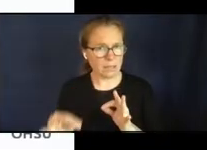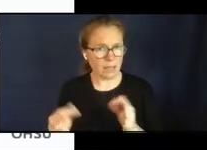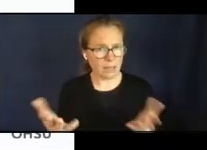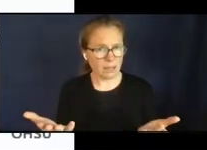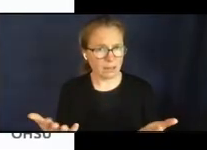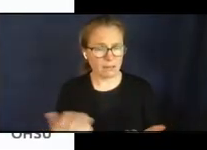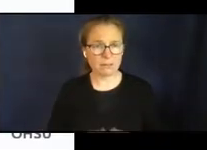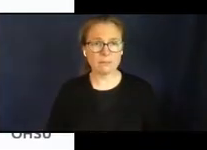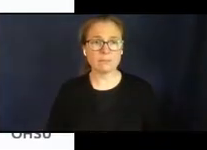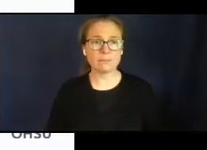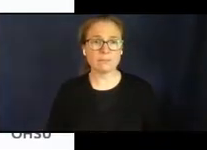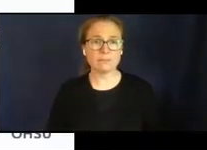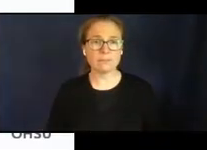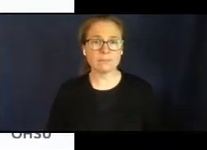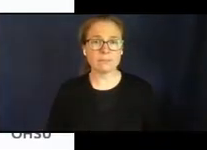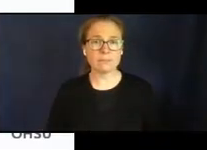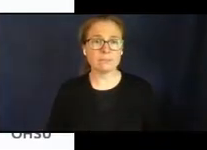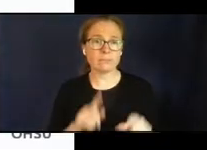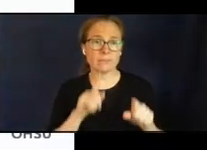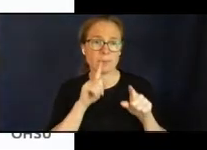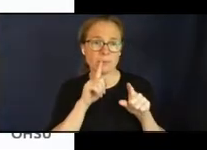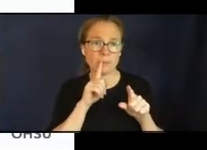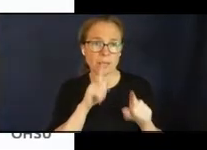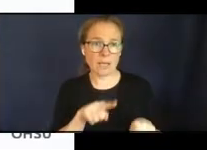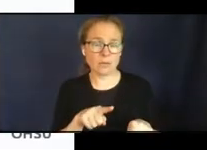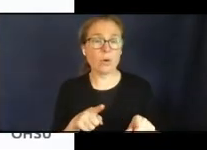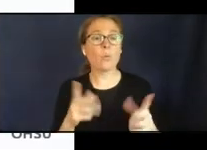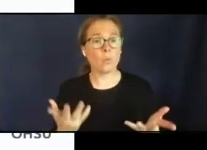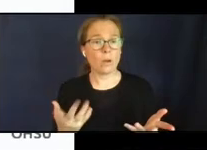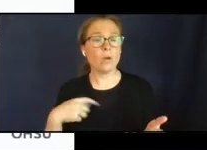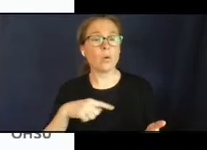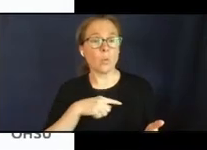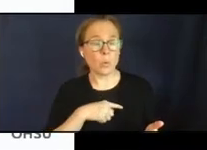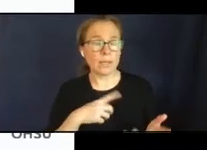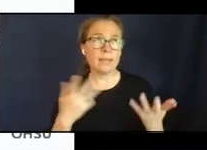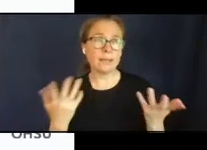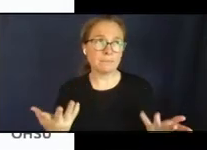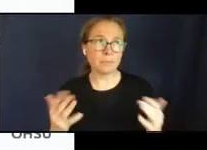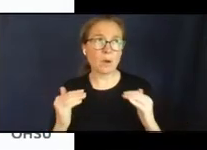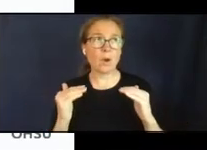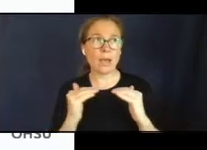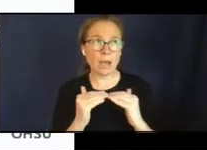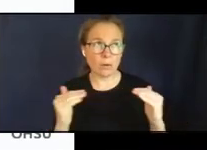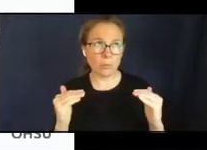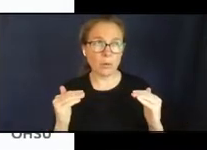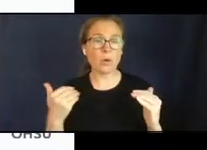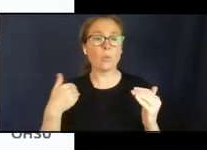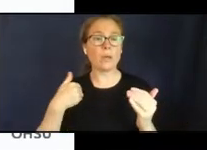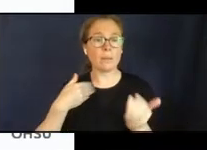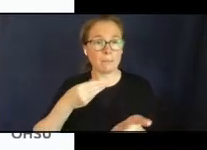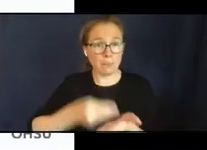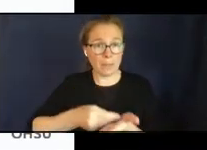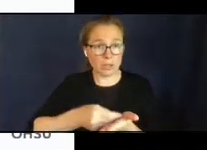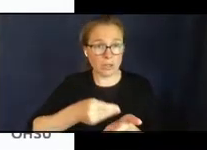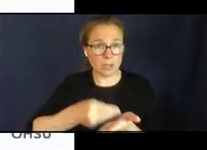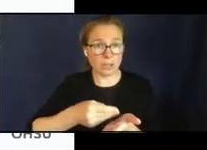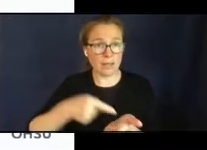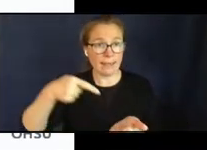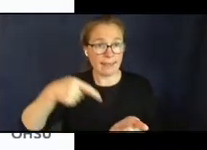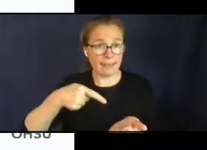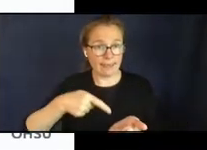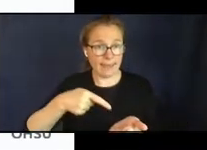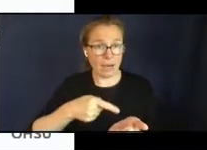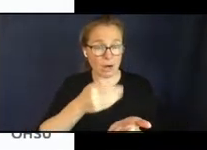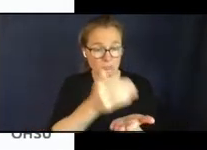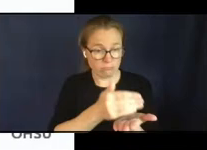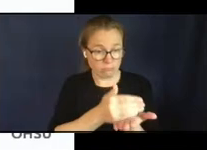Well, we're being equitable. We have budgeted enough to address all the